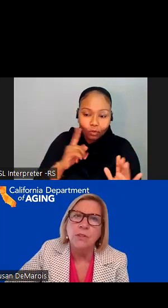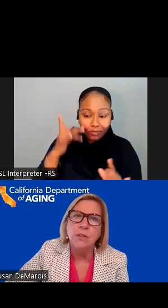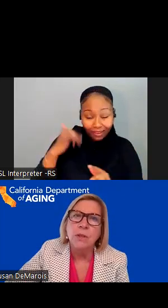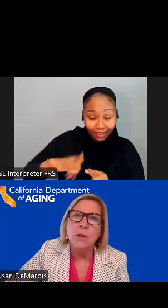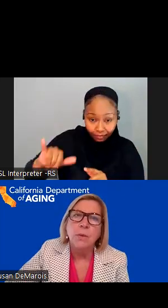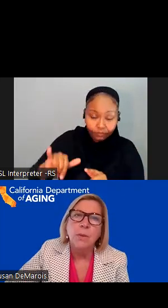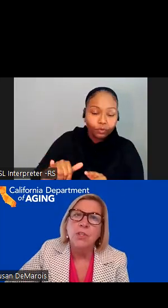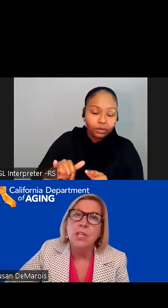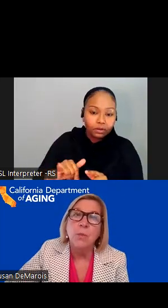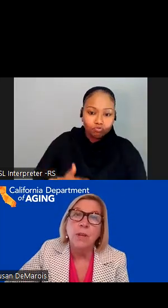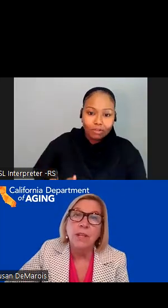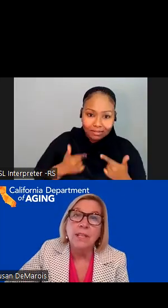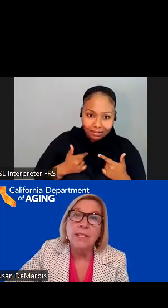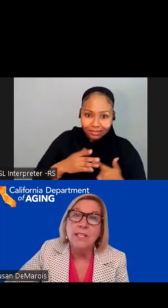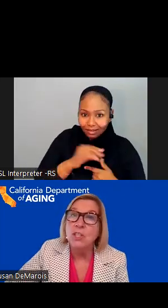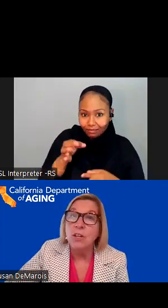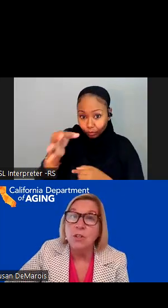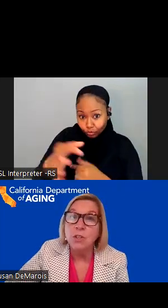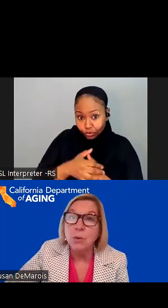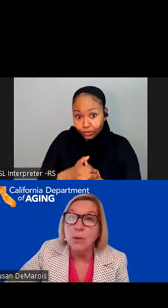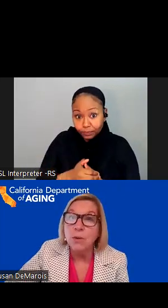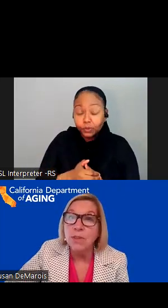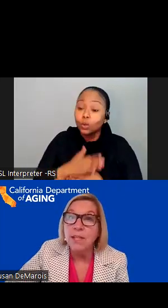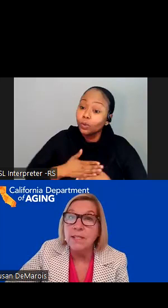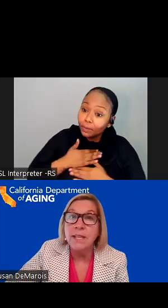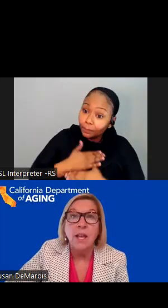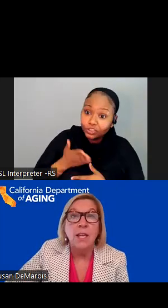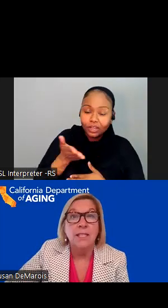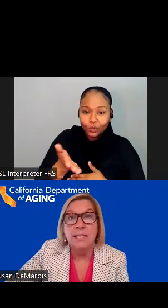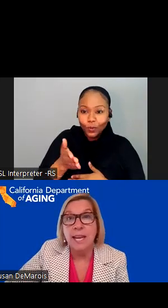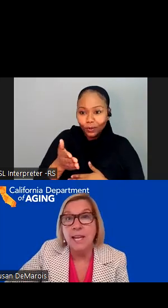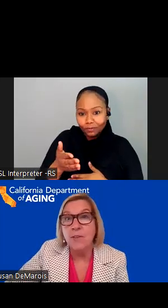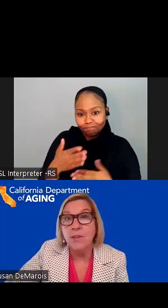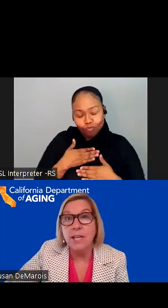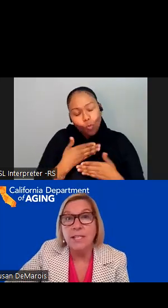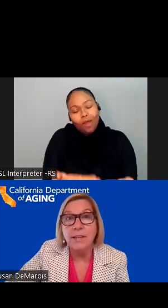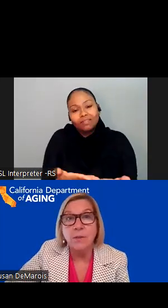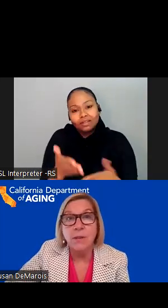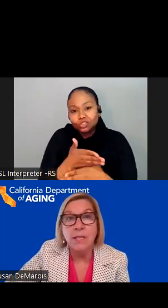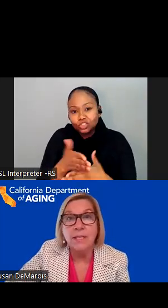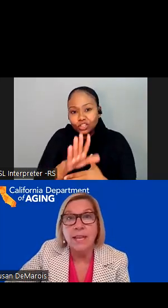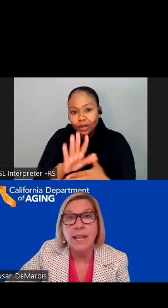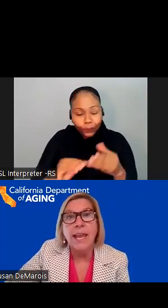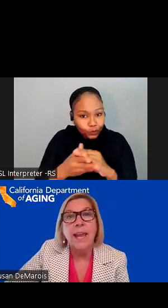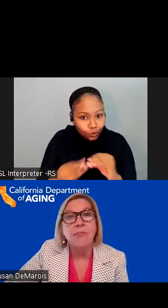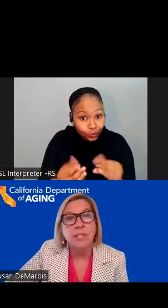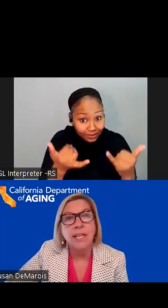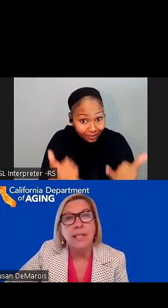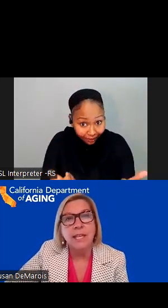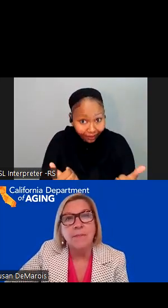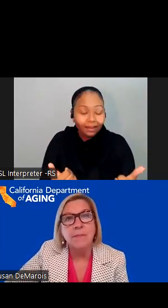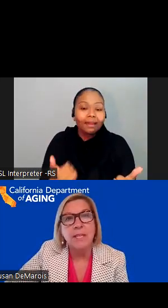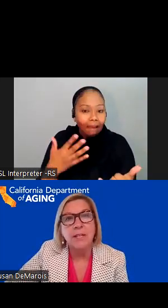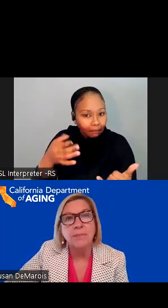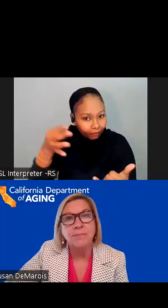future. We appreciate your willingness to share your story with us today and over the next several months, and for taking